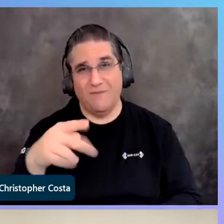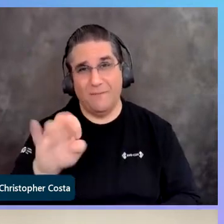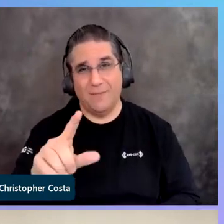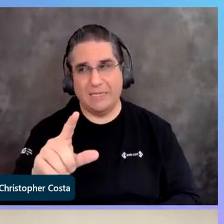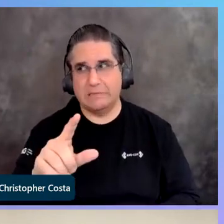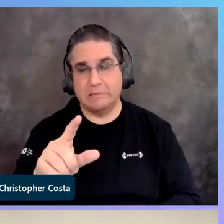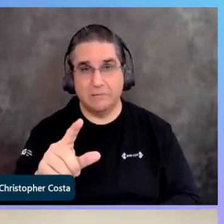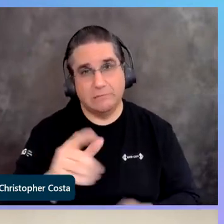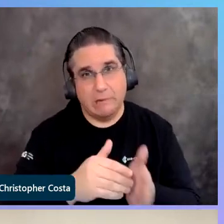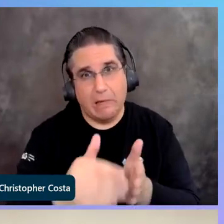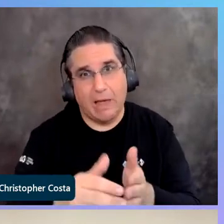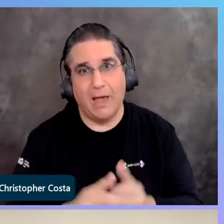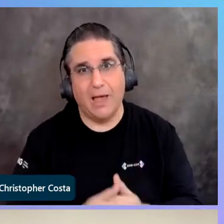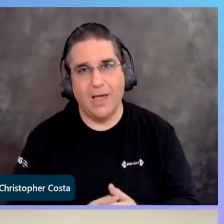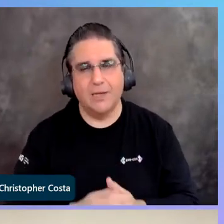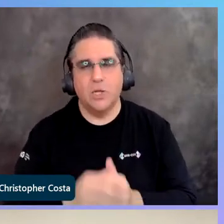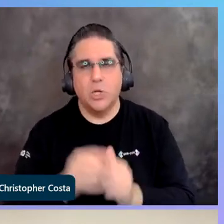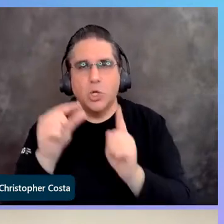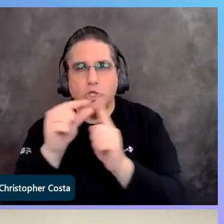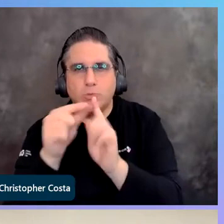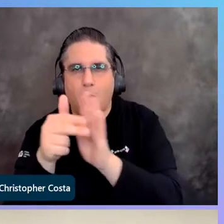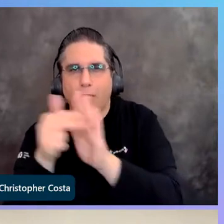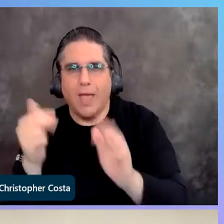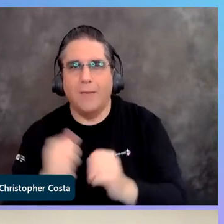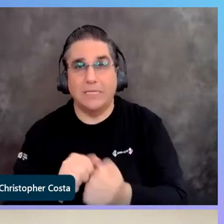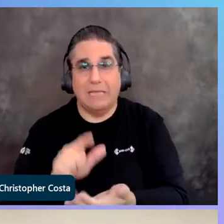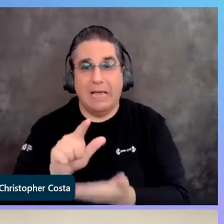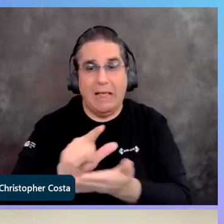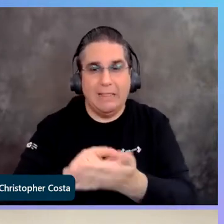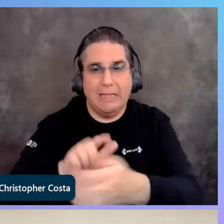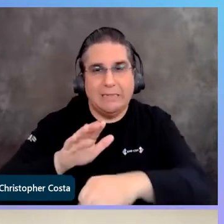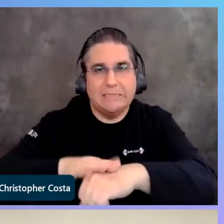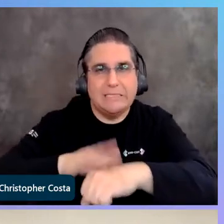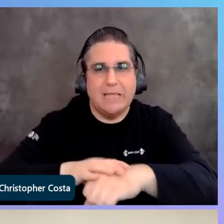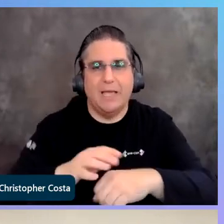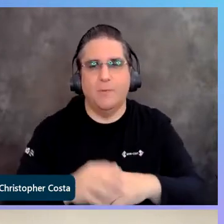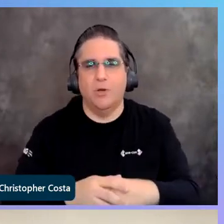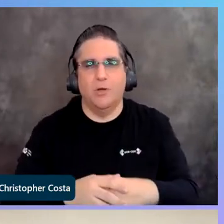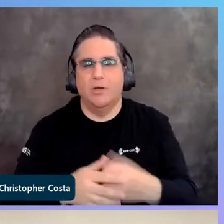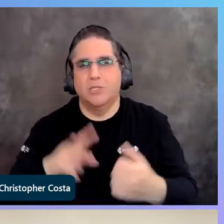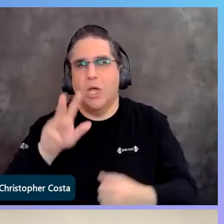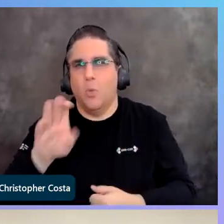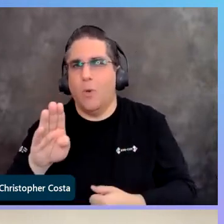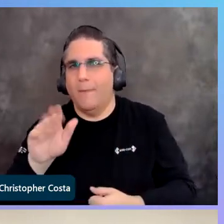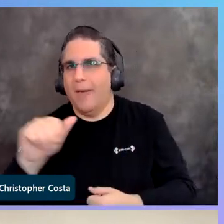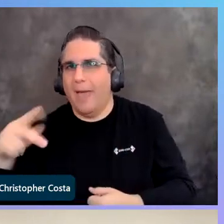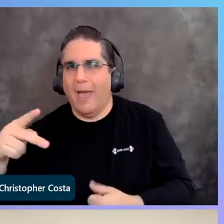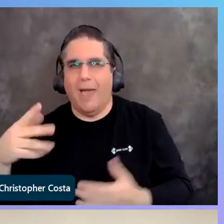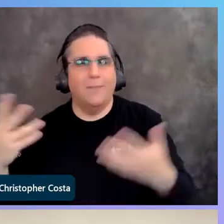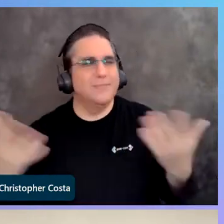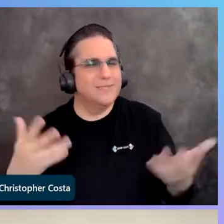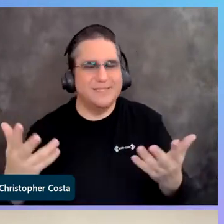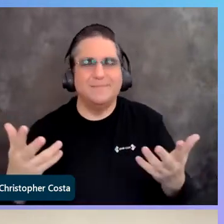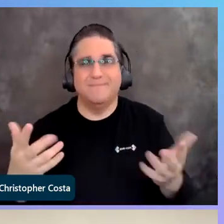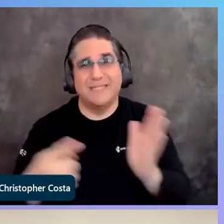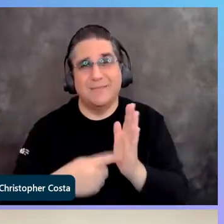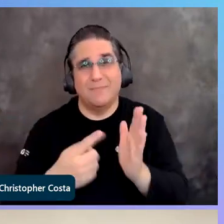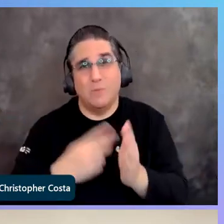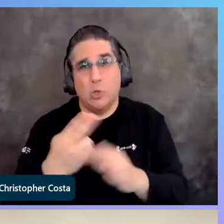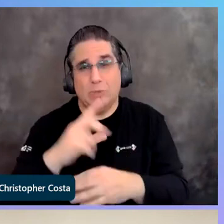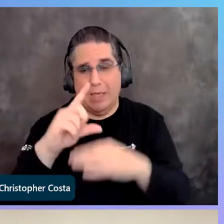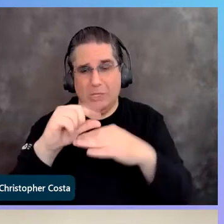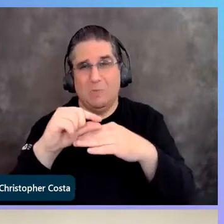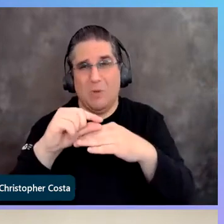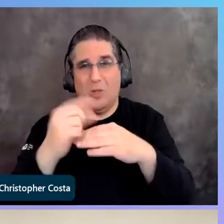legal disclaimers, captions on webs or apps, just as a couple of examples. So as you can